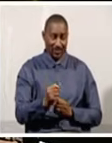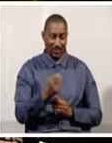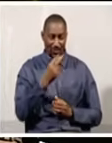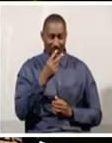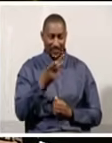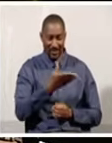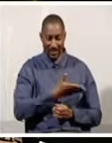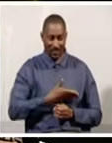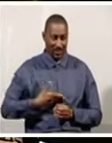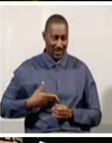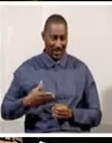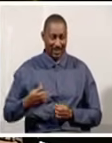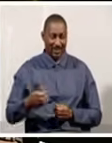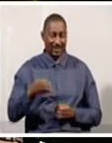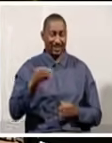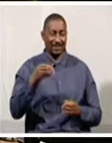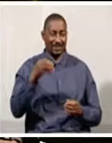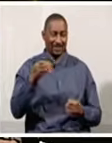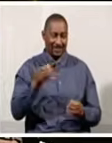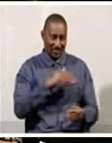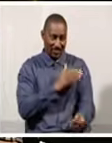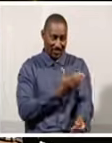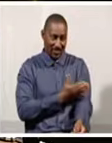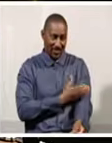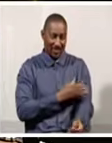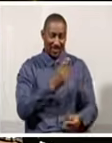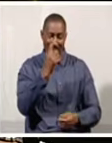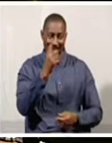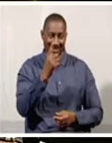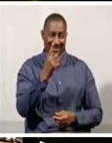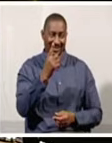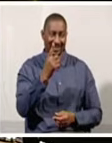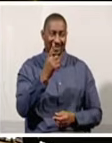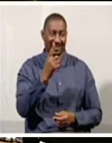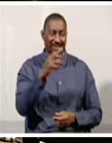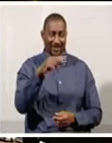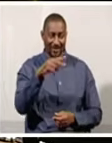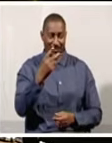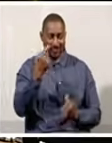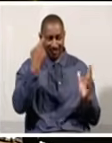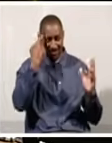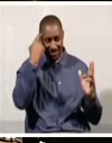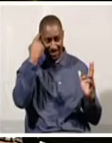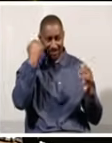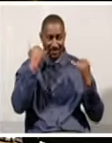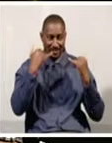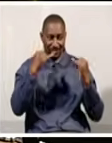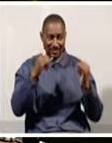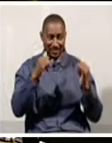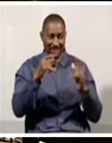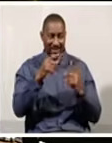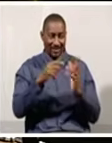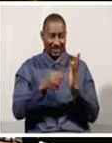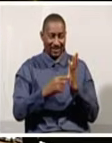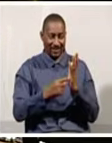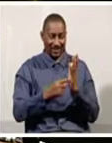Patience Masuas going into parliament, etc. Reflect a little bit on that part, because Even earlier on, you were saying that he had a unique way of connecting